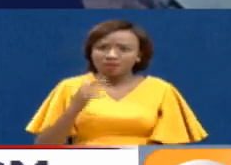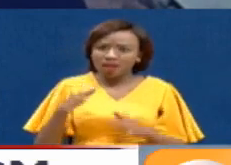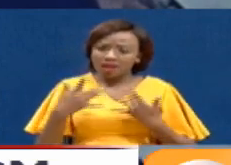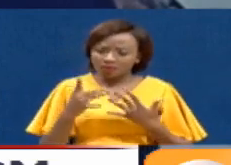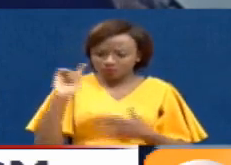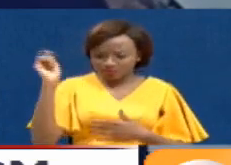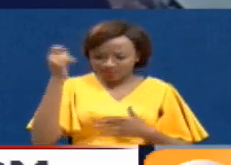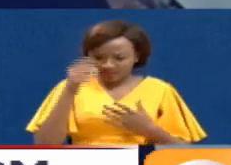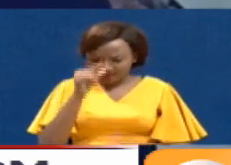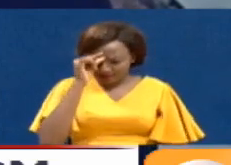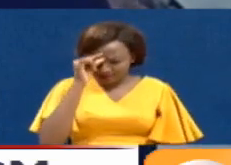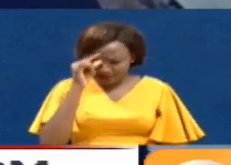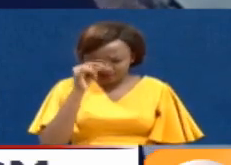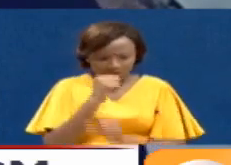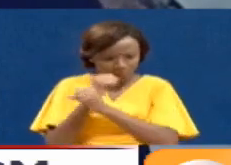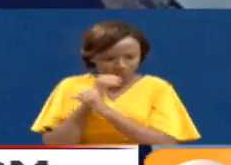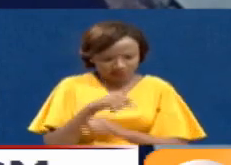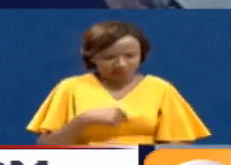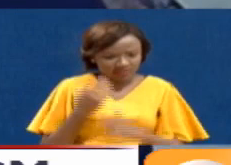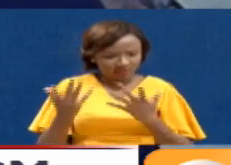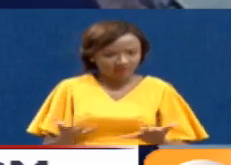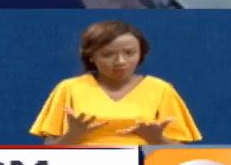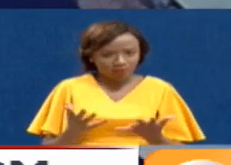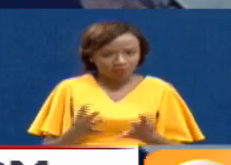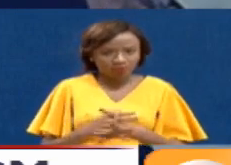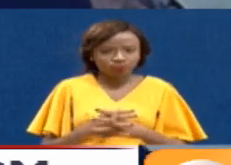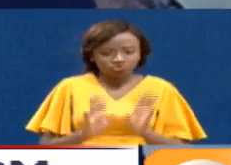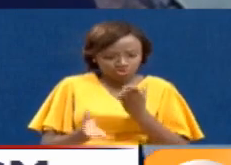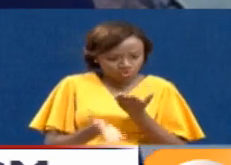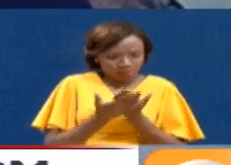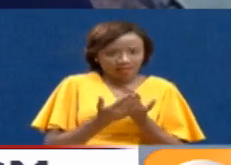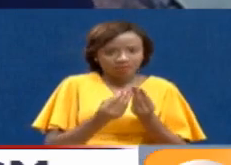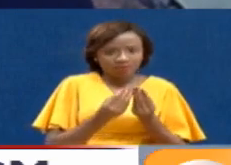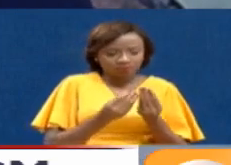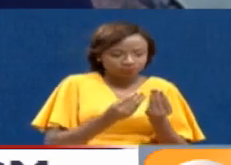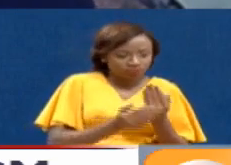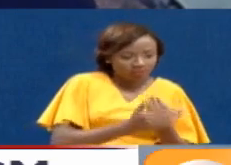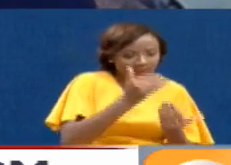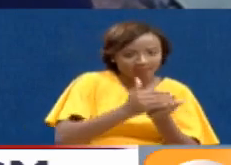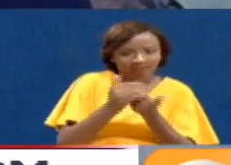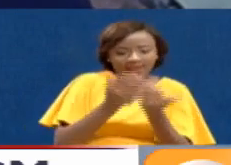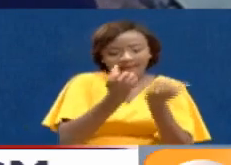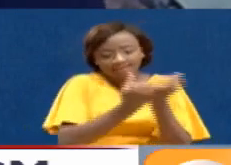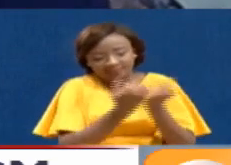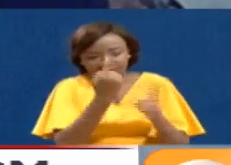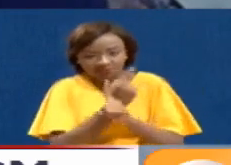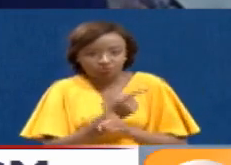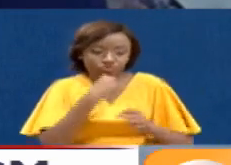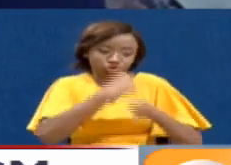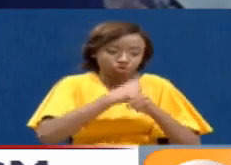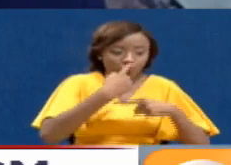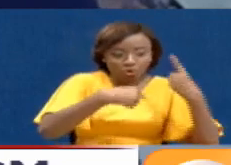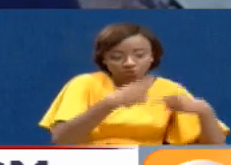Kenya husband its limited resources so as to spread between helping to save enterprises so that they keep jobs